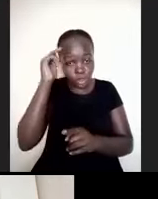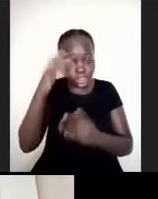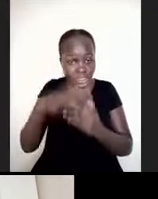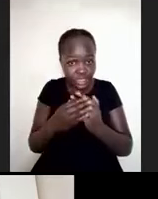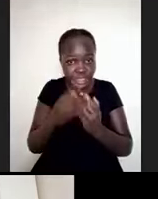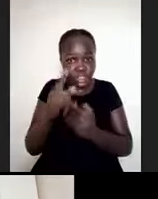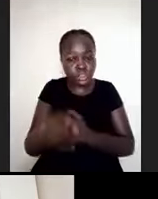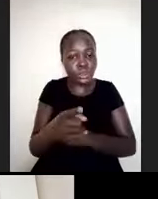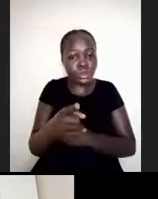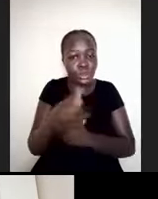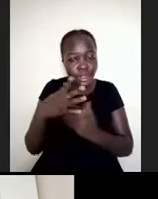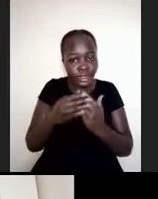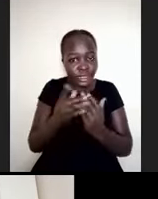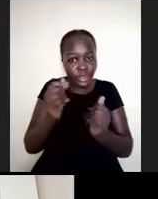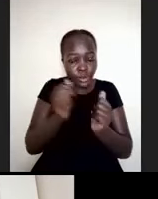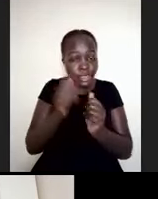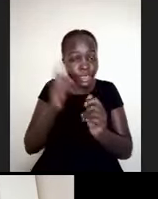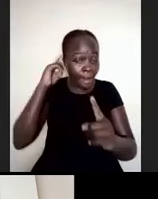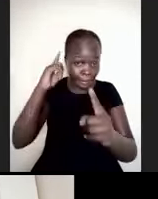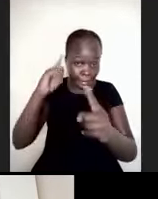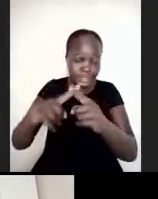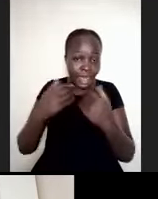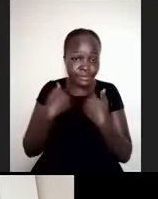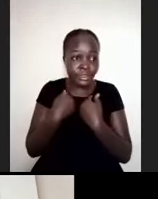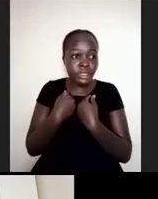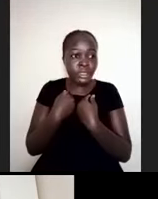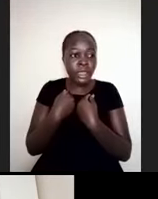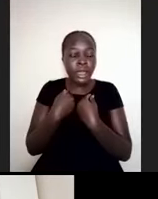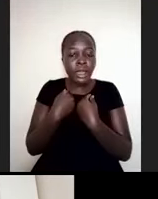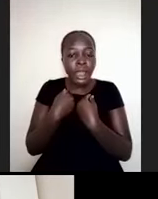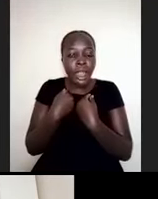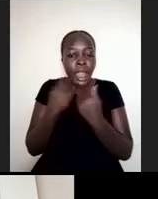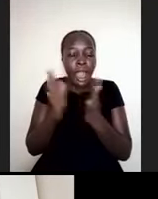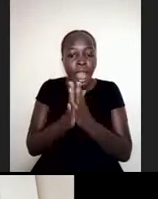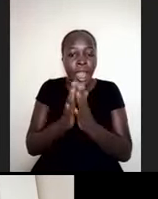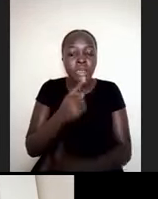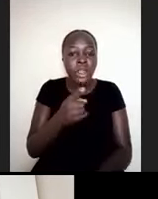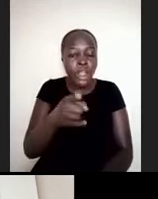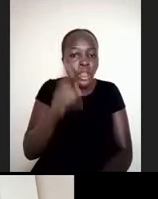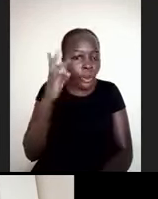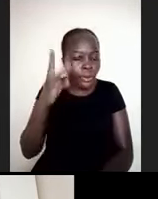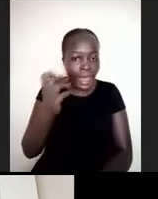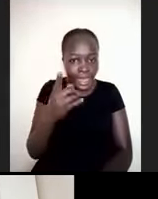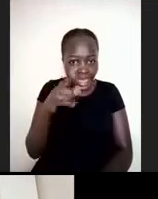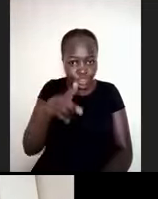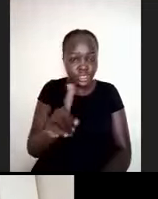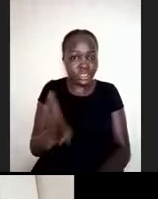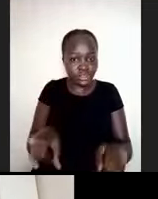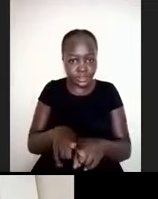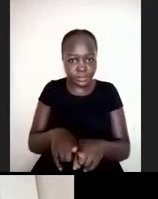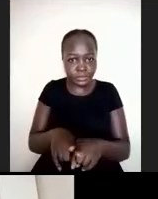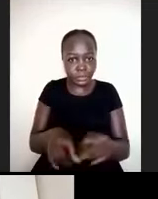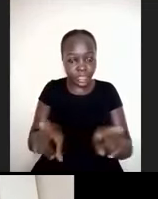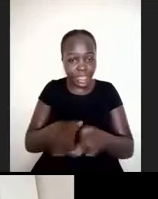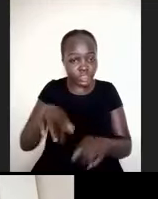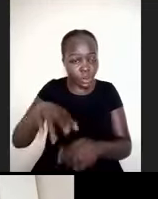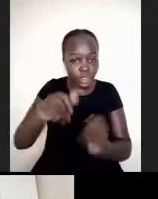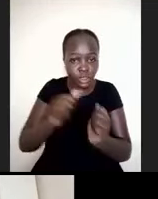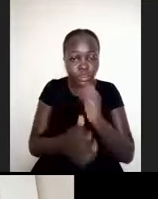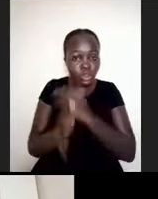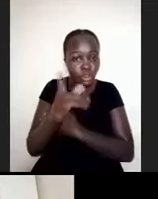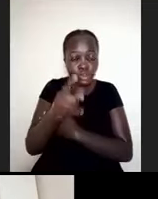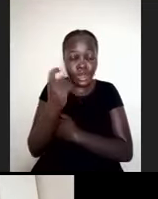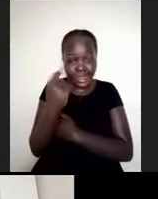he created you with a purpose. And so you will discover yourself. As you're walking with God, you